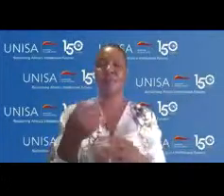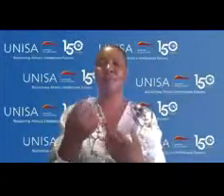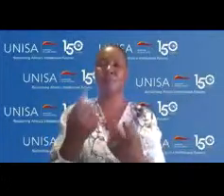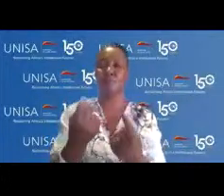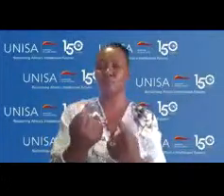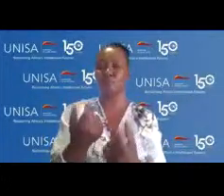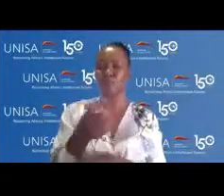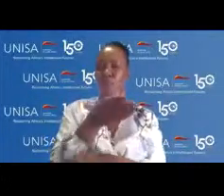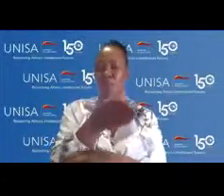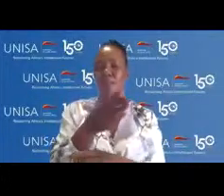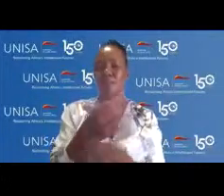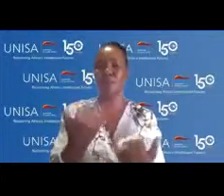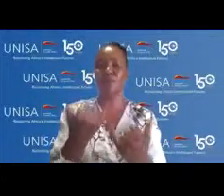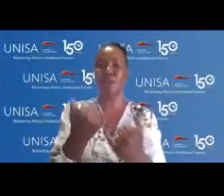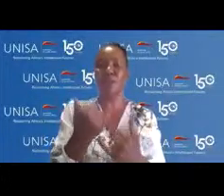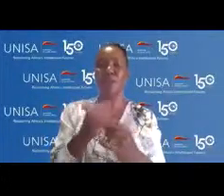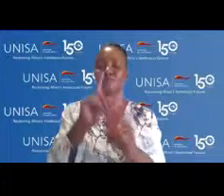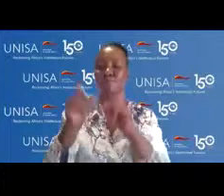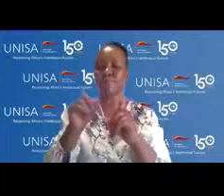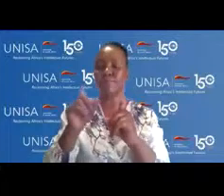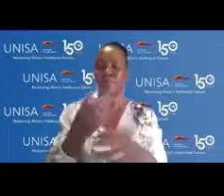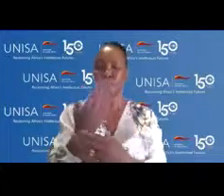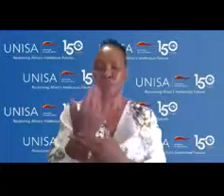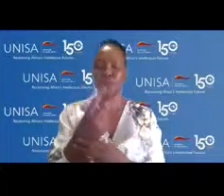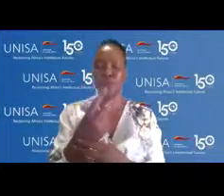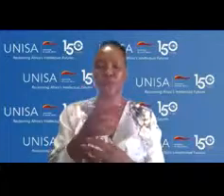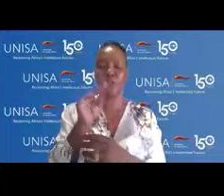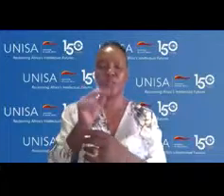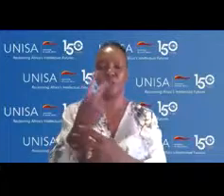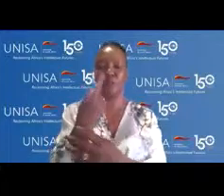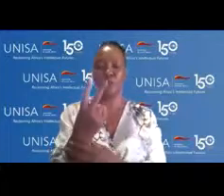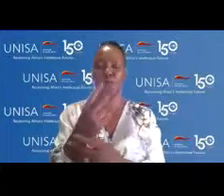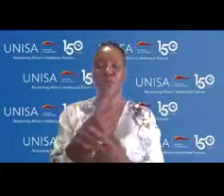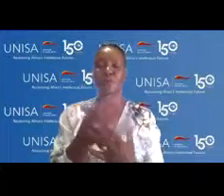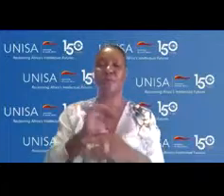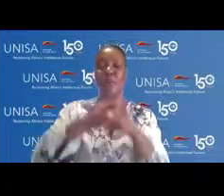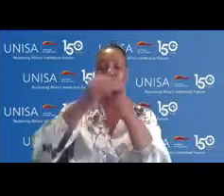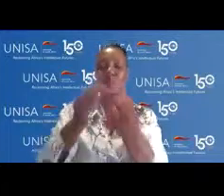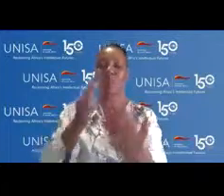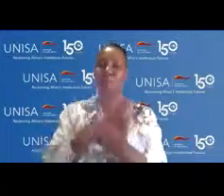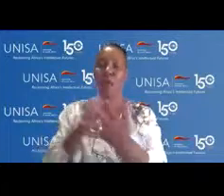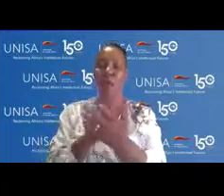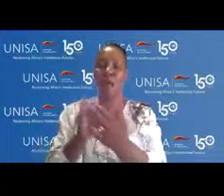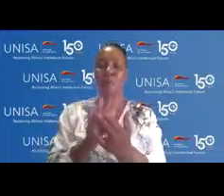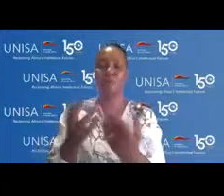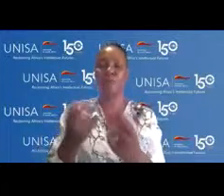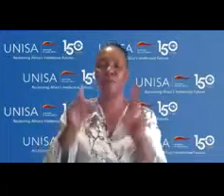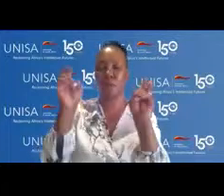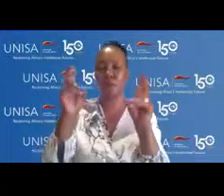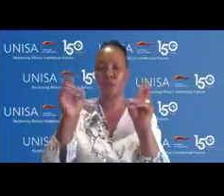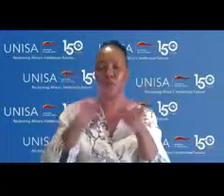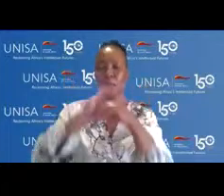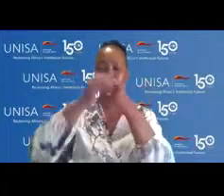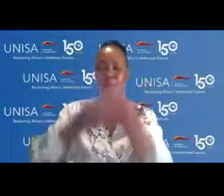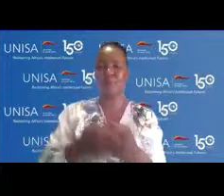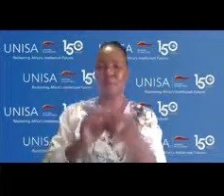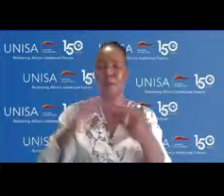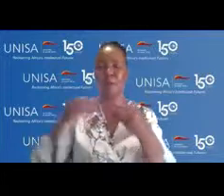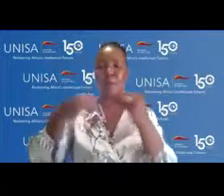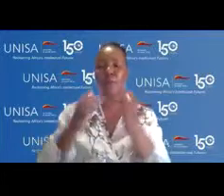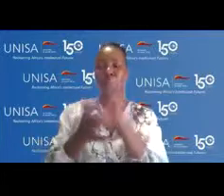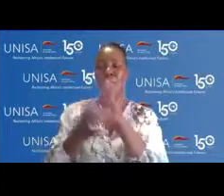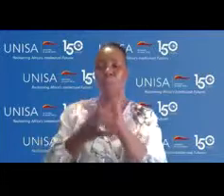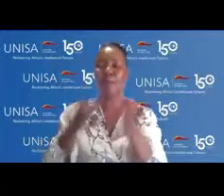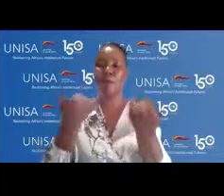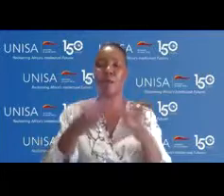Quiz activity number 2, unit 2, is really going to cover some of the topics that we covered today in terms of the technical. So now you can let us know that